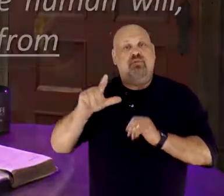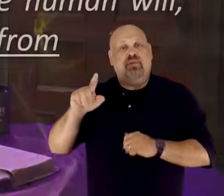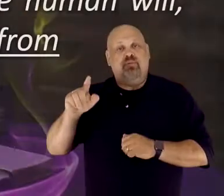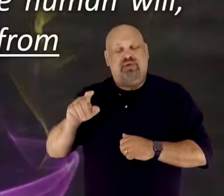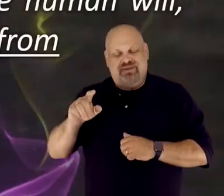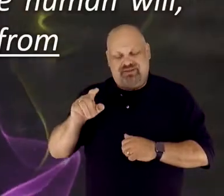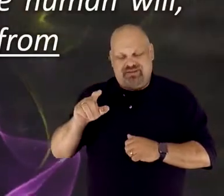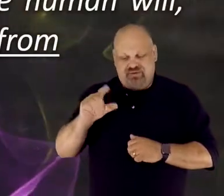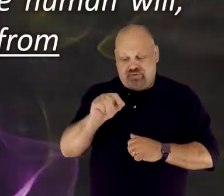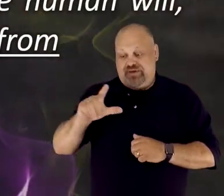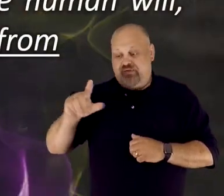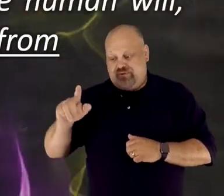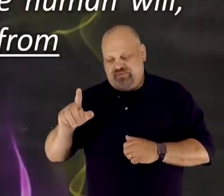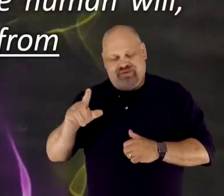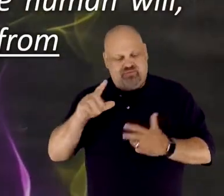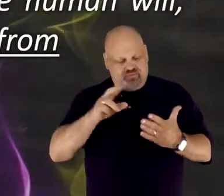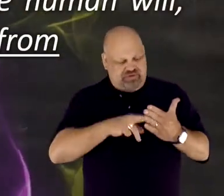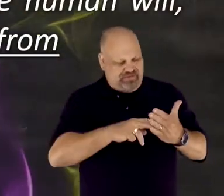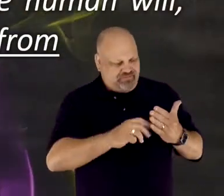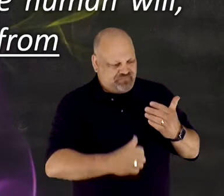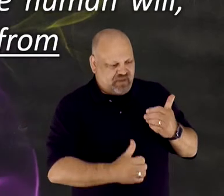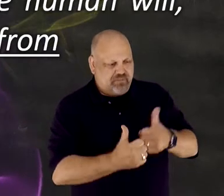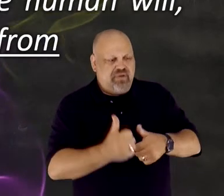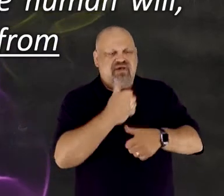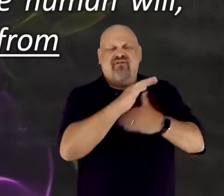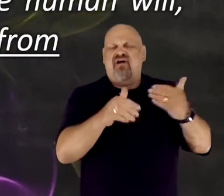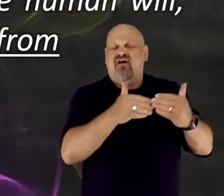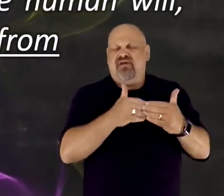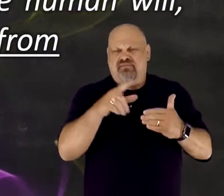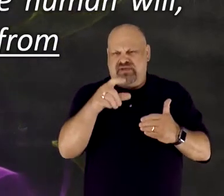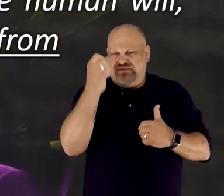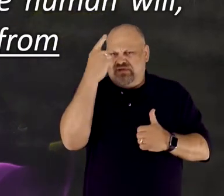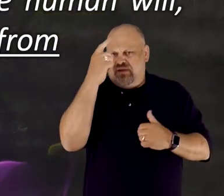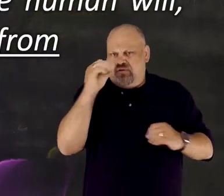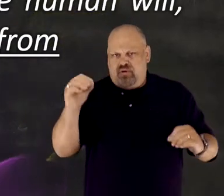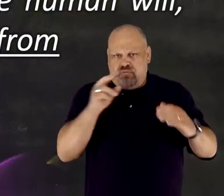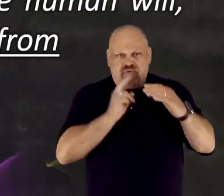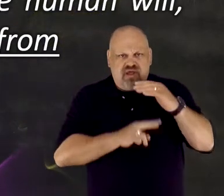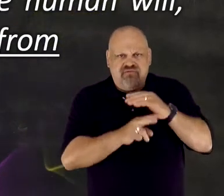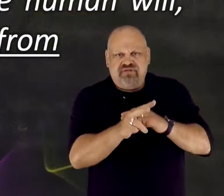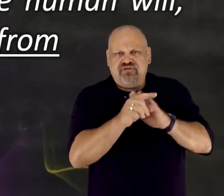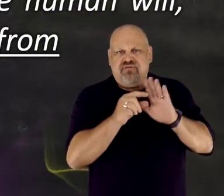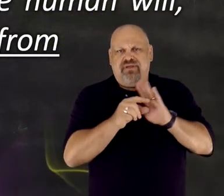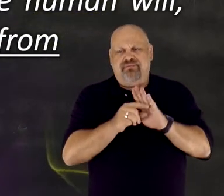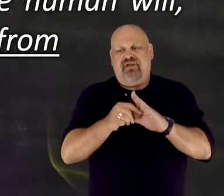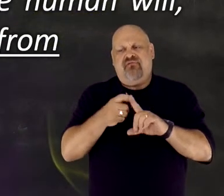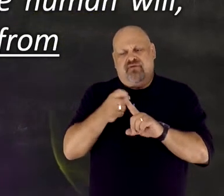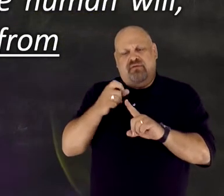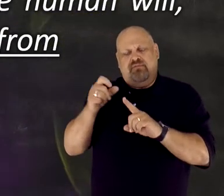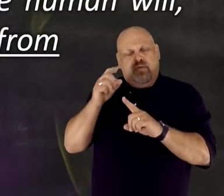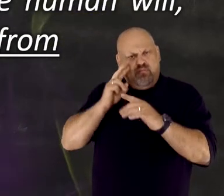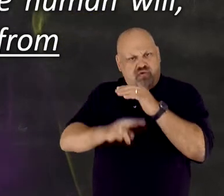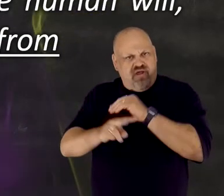read, "Above all, you must understand that no prophecy of Scripture came about by the prophet's own interpretation of